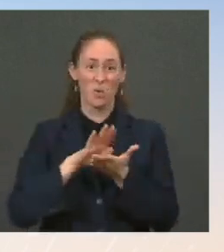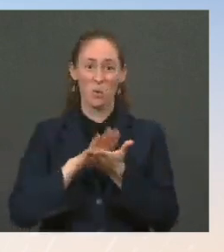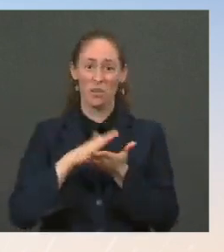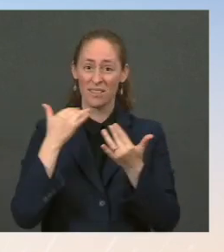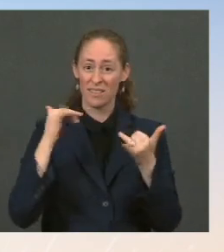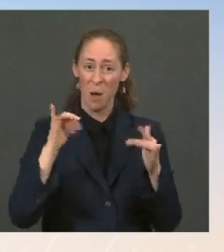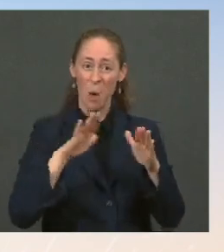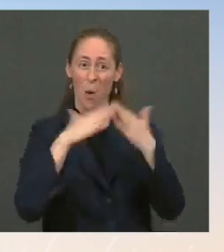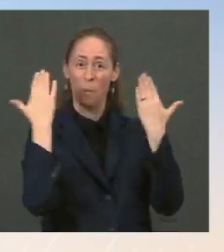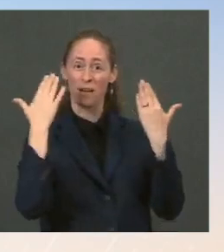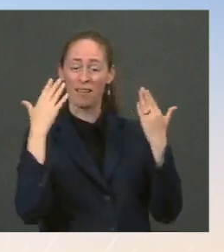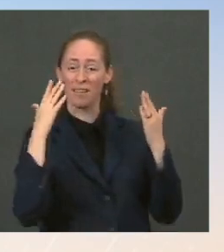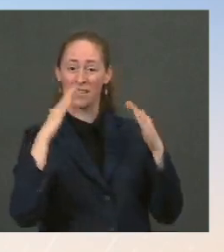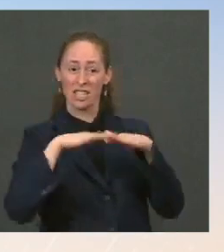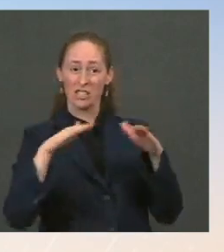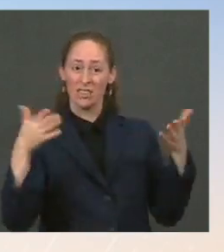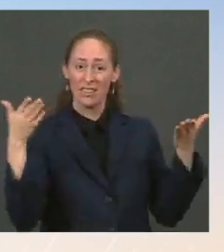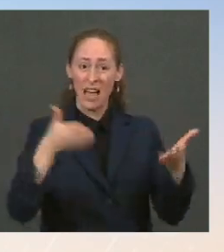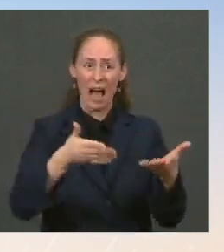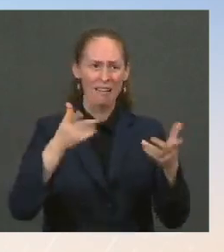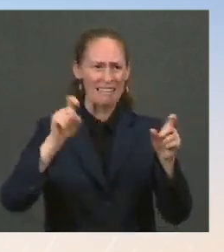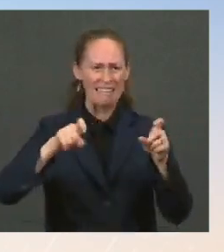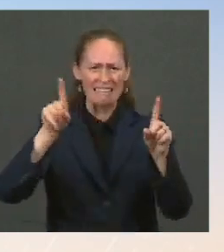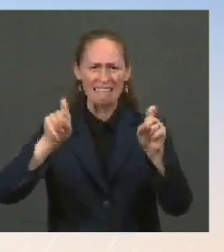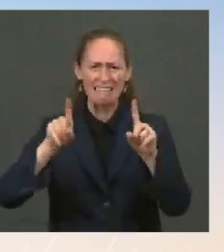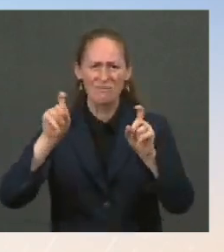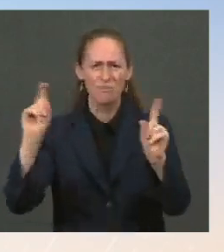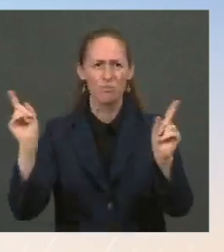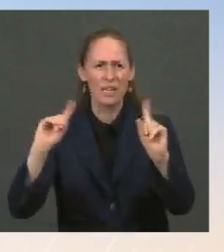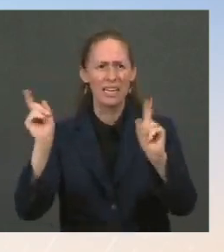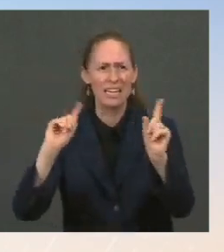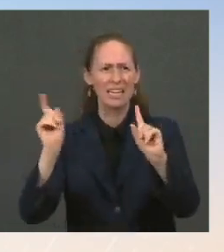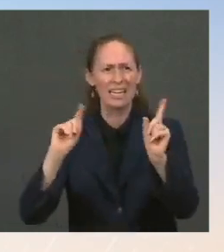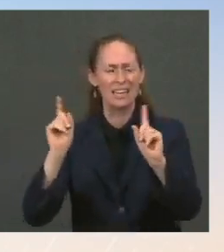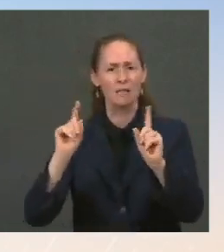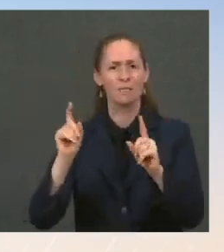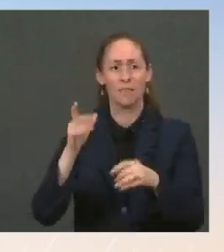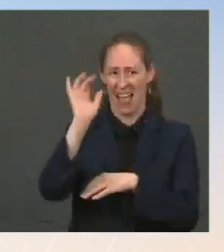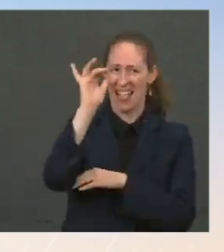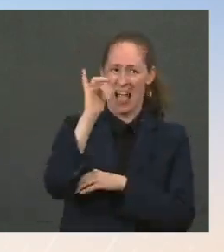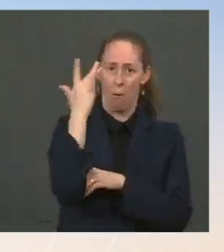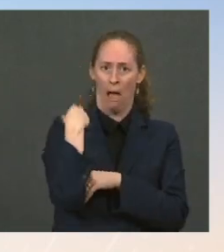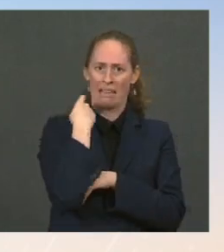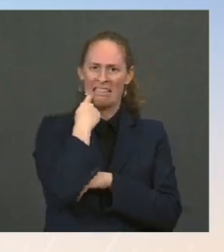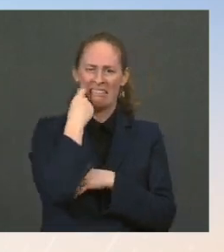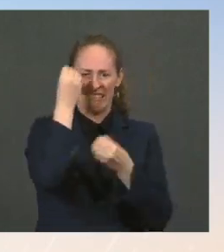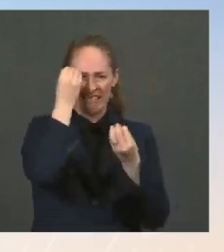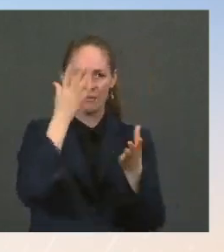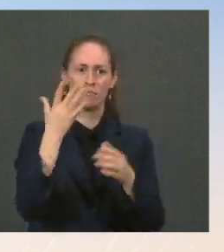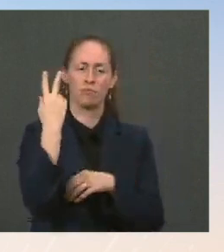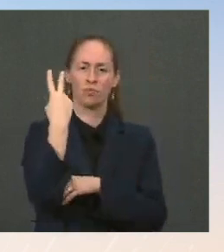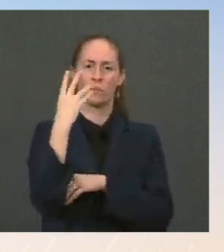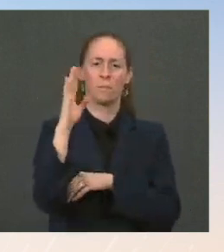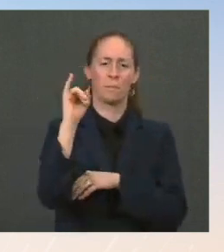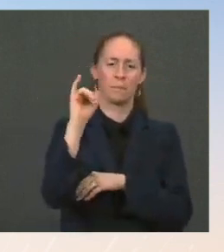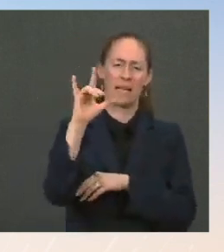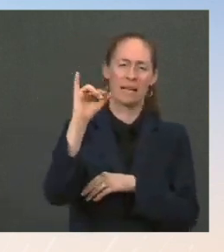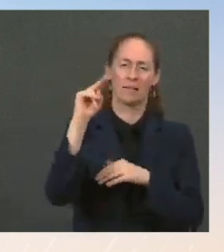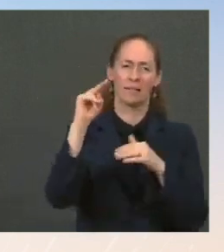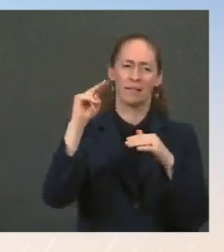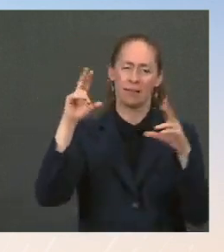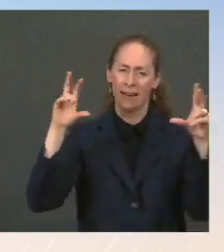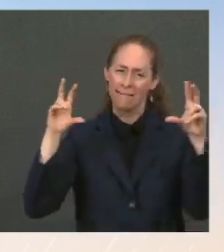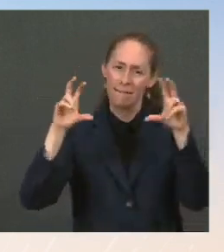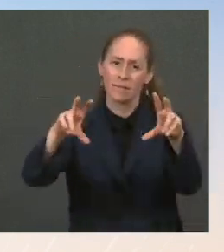going to be having more events, for example. So, Mona, that's exactly why we just announced a $2 billion investment that's going to quadruple the number of tests